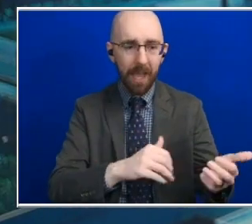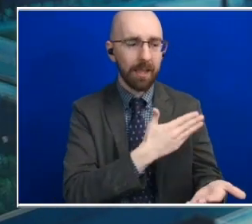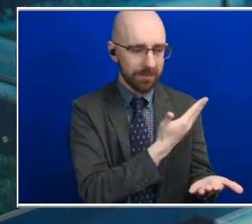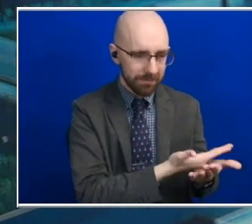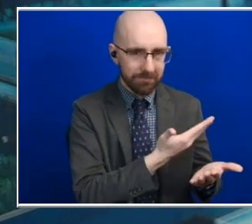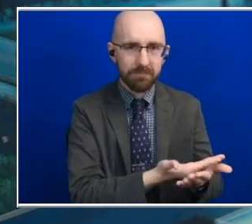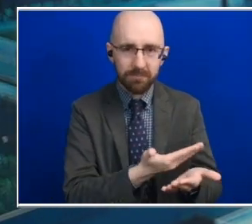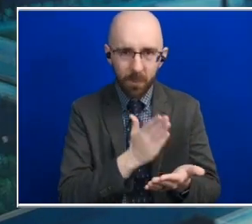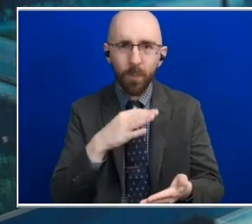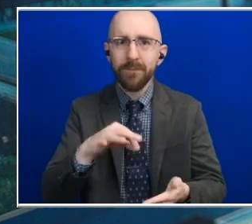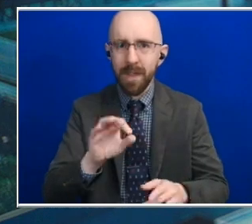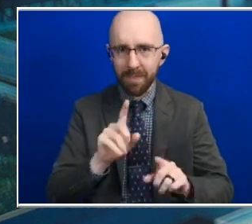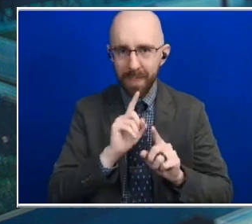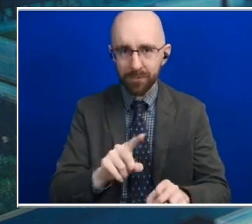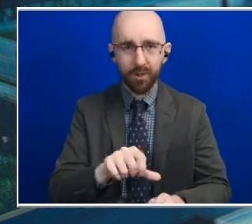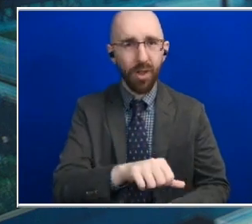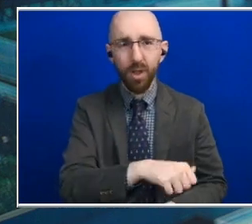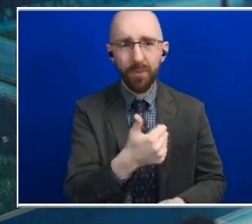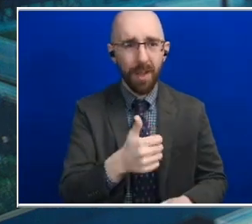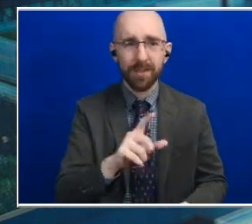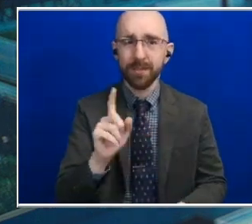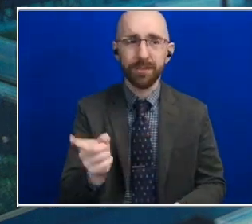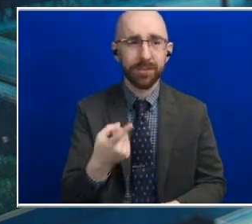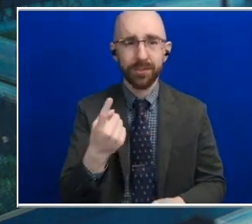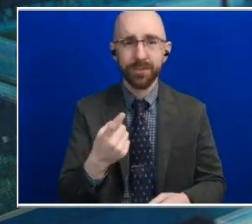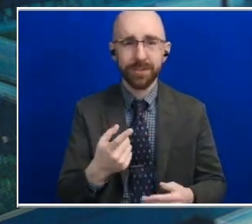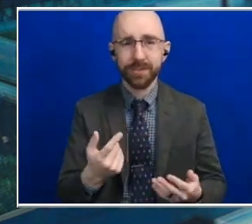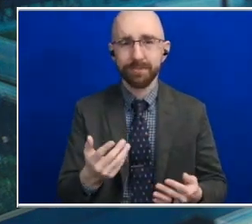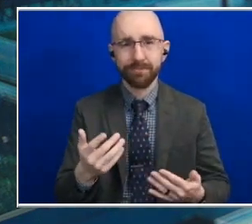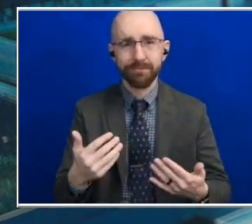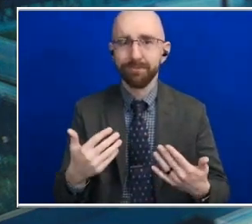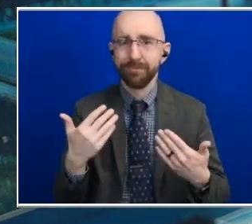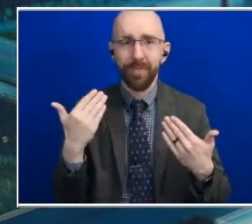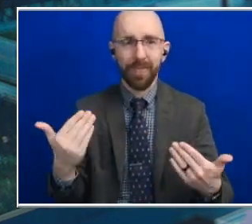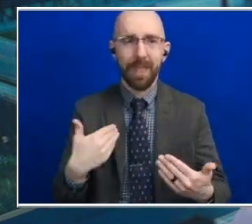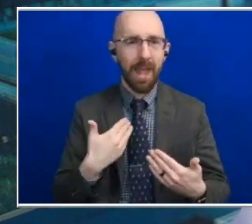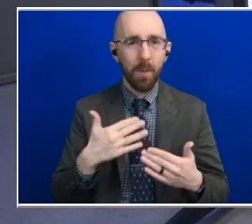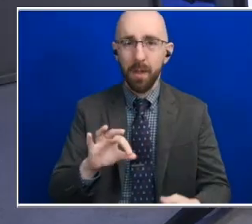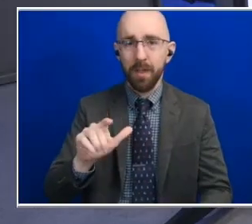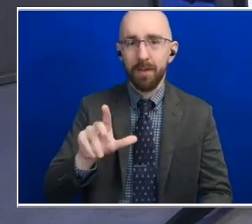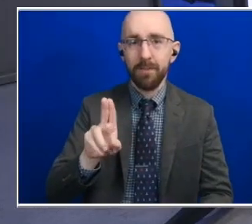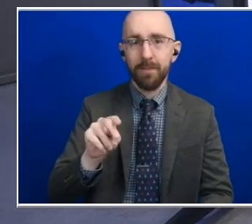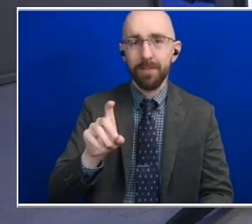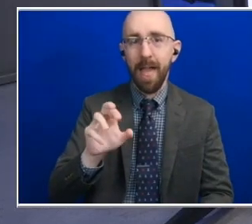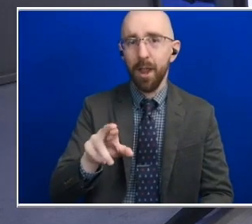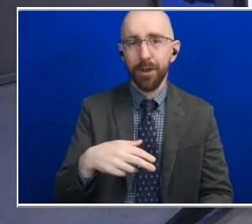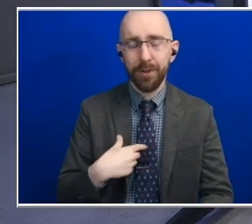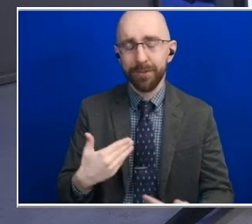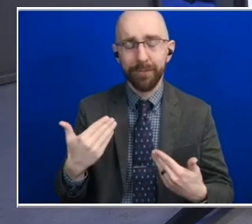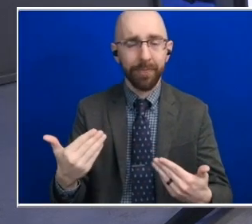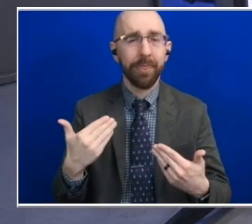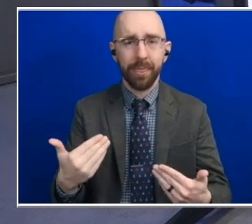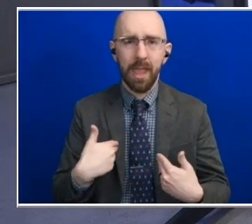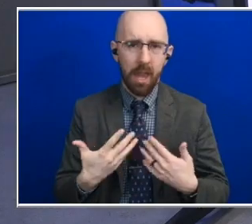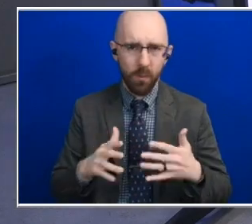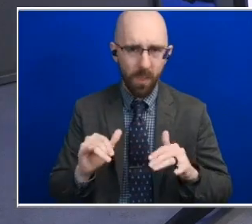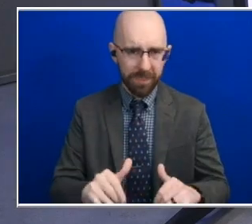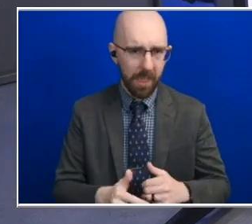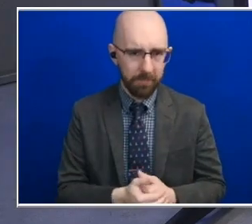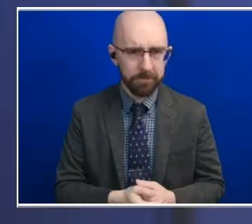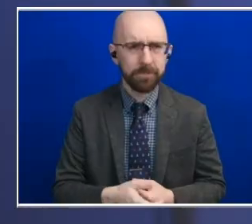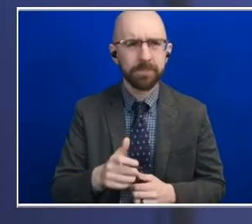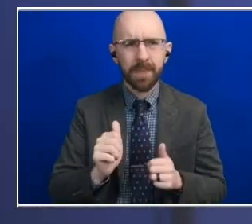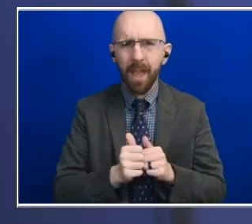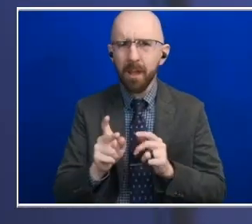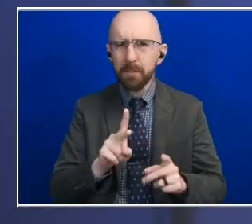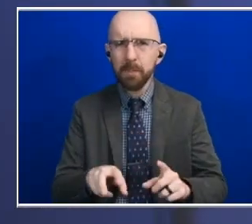you do is you just flounder. And I don't want to be a flounder. So how do people find you about things like this? Yeah,